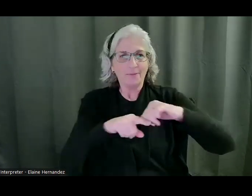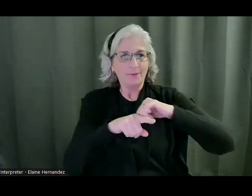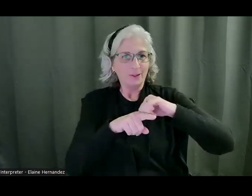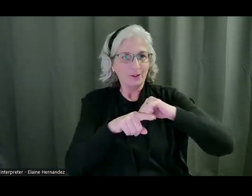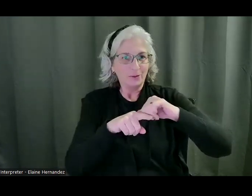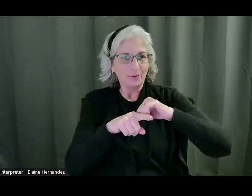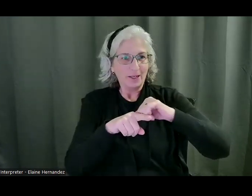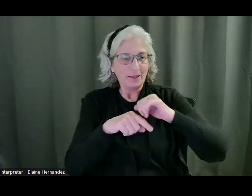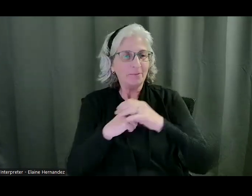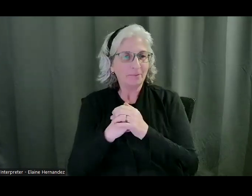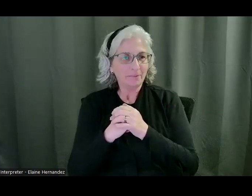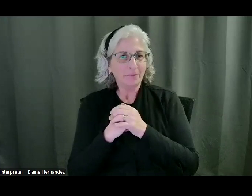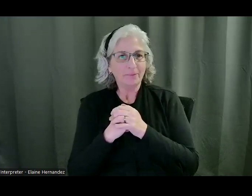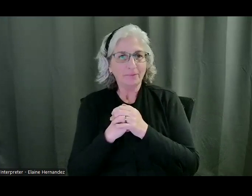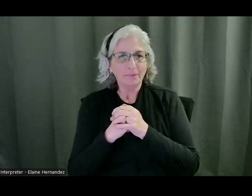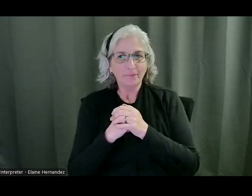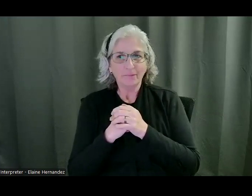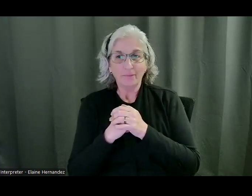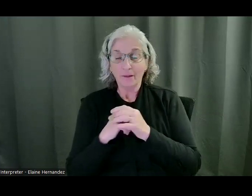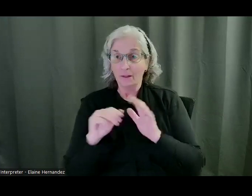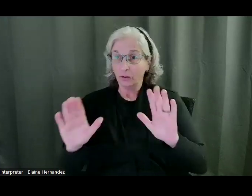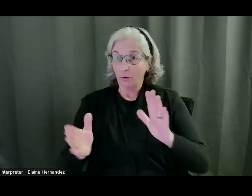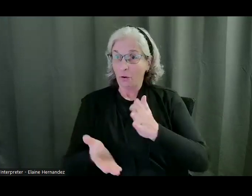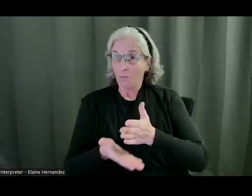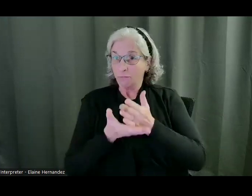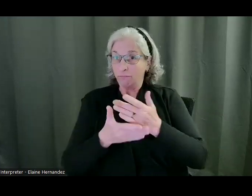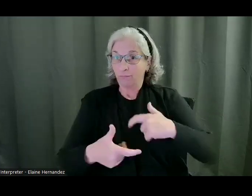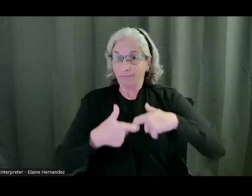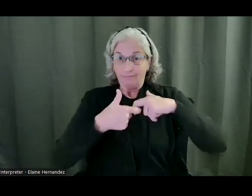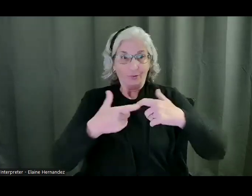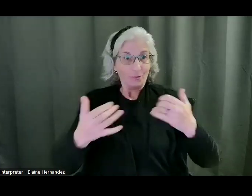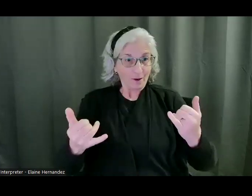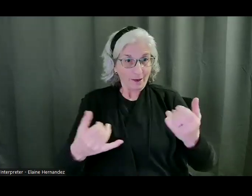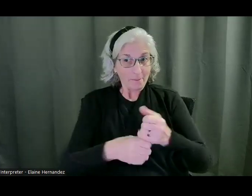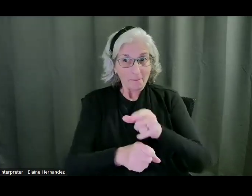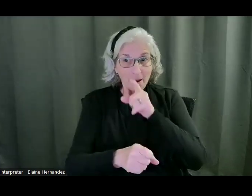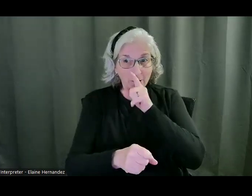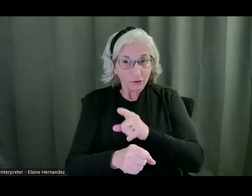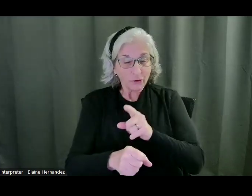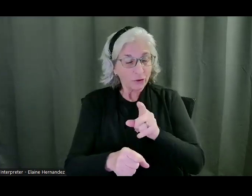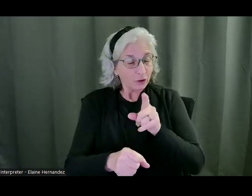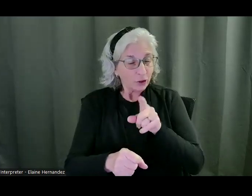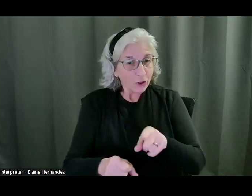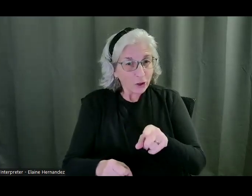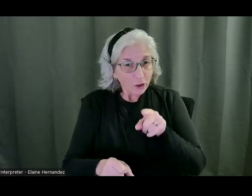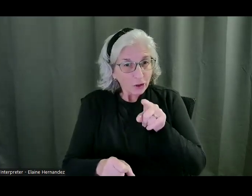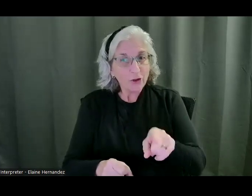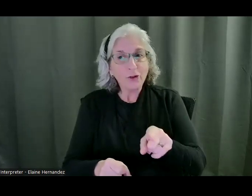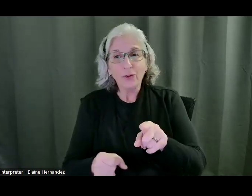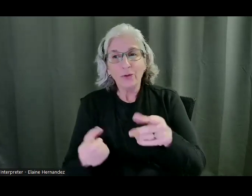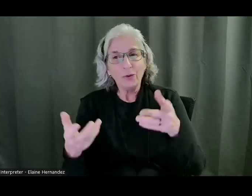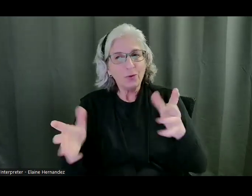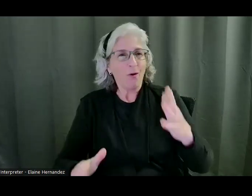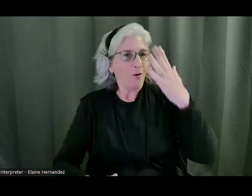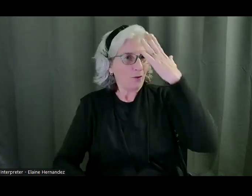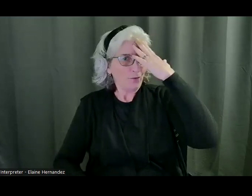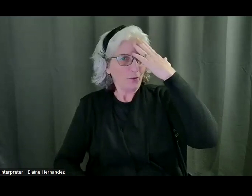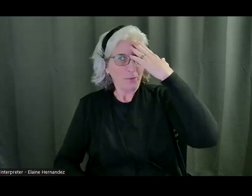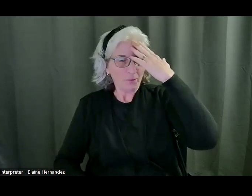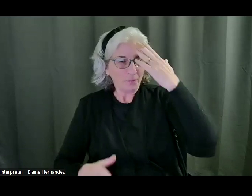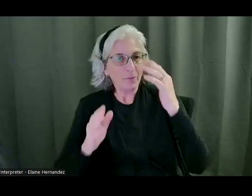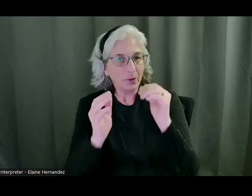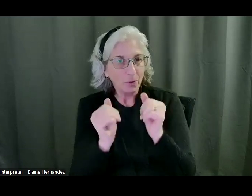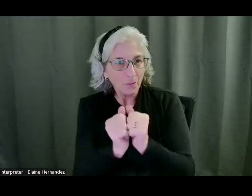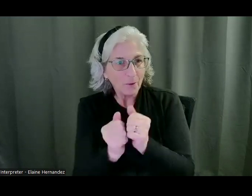So stop and make sure that you've already your, familiarize yourself with